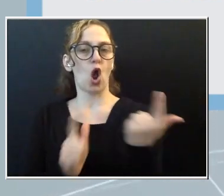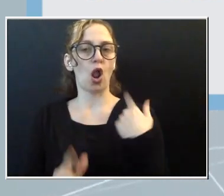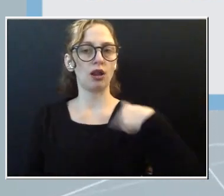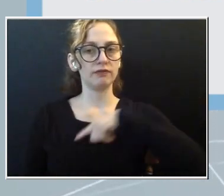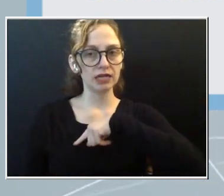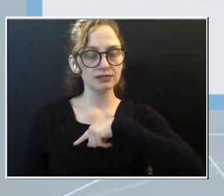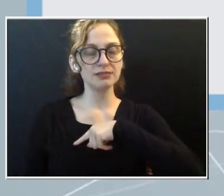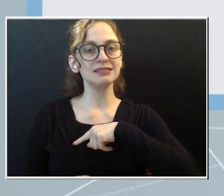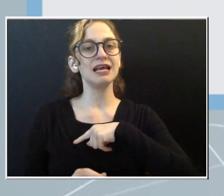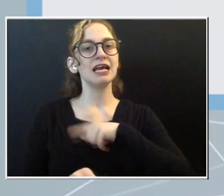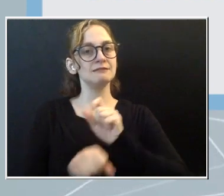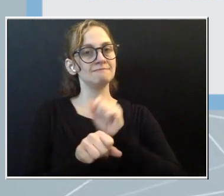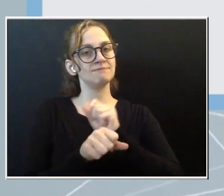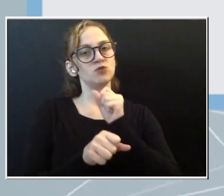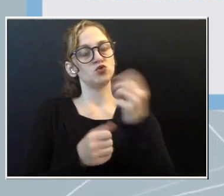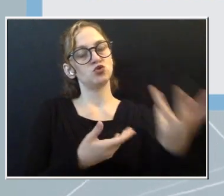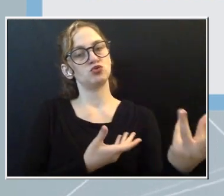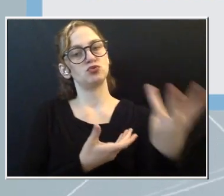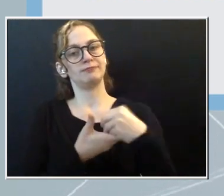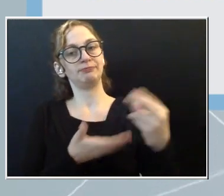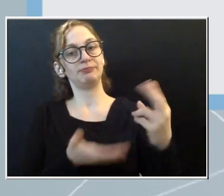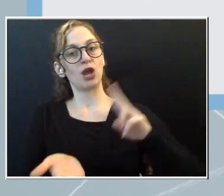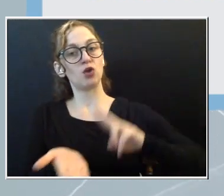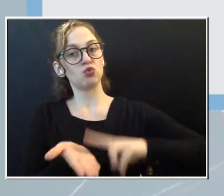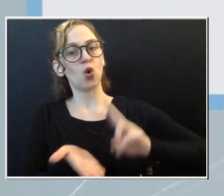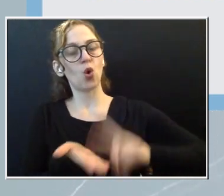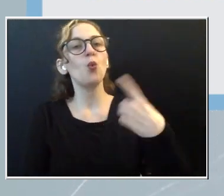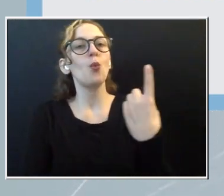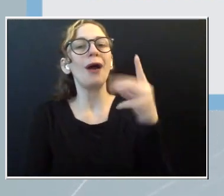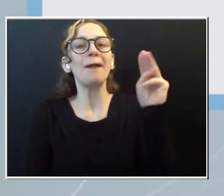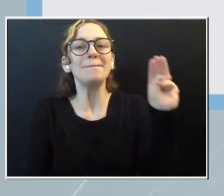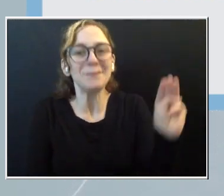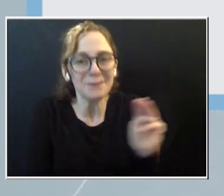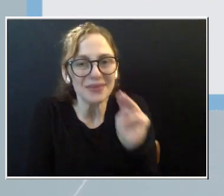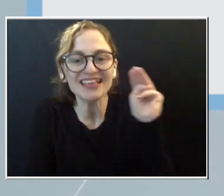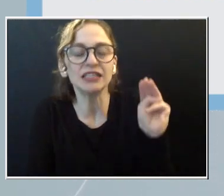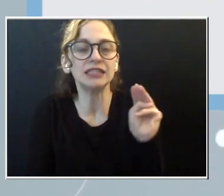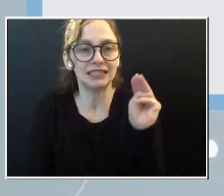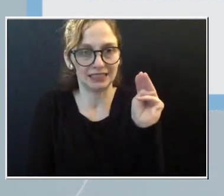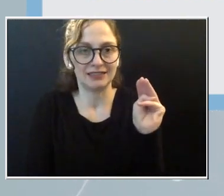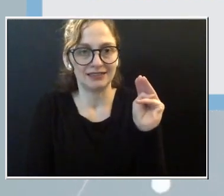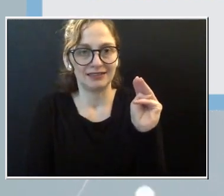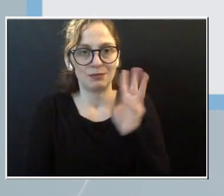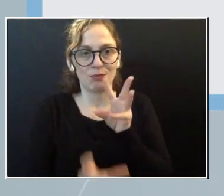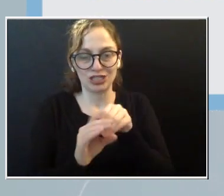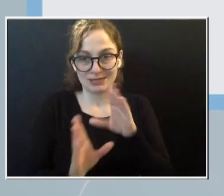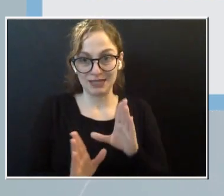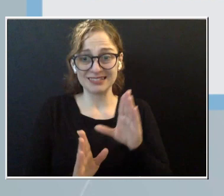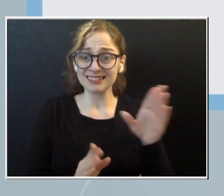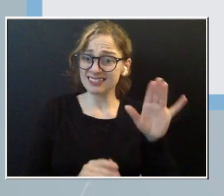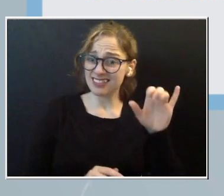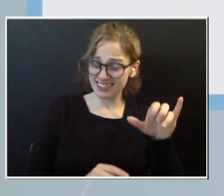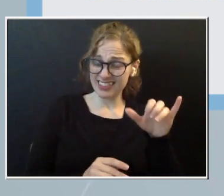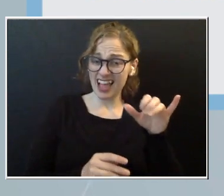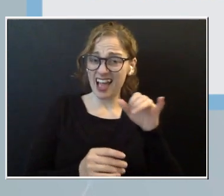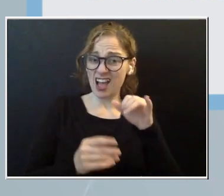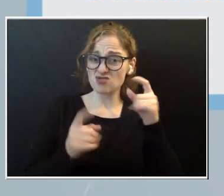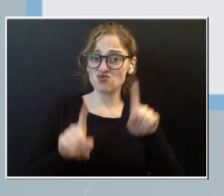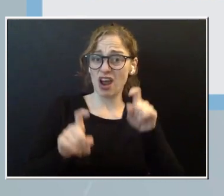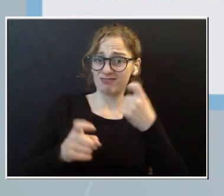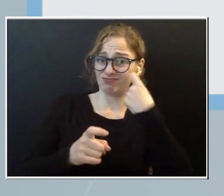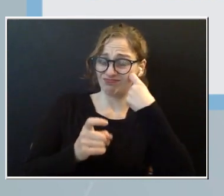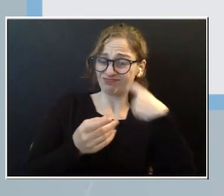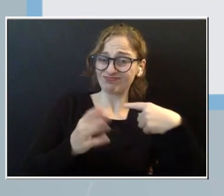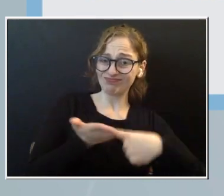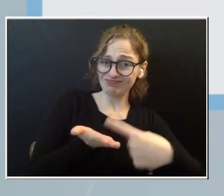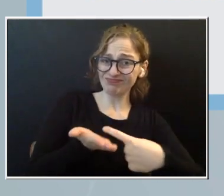heard about that trial that had 1,600 patients in it. 1 million people to improve healthcare through research. It is